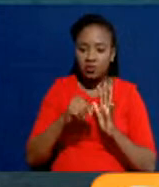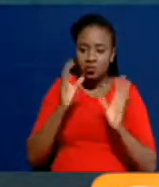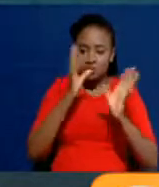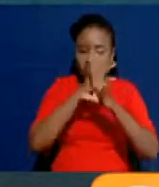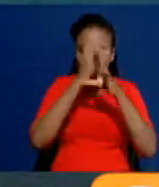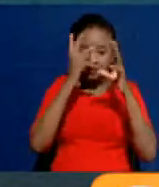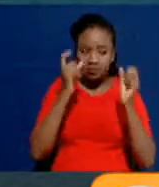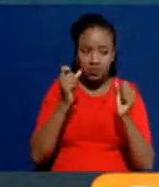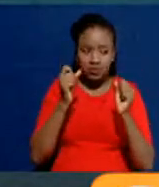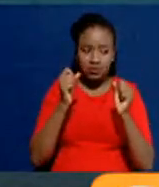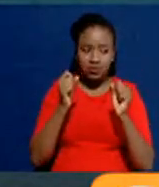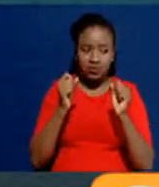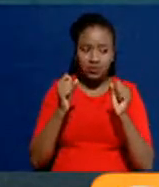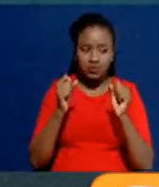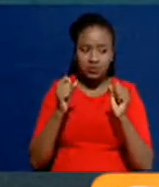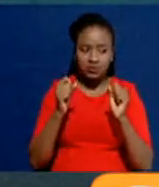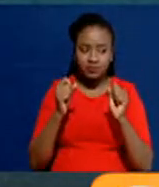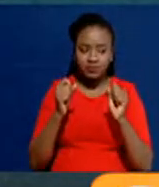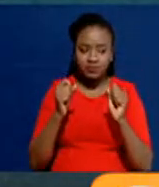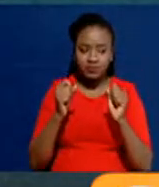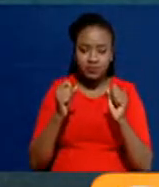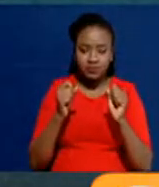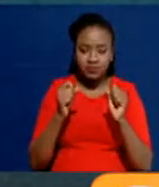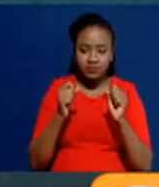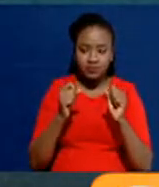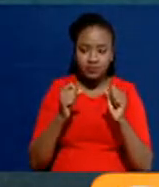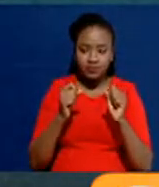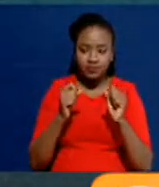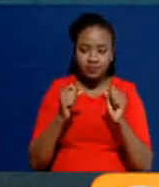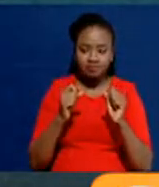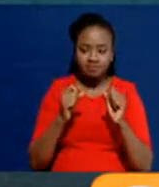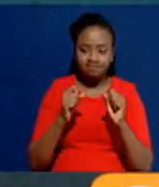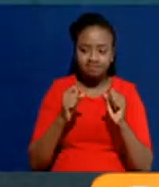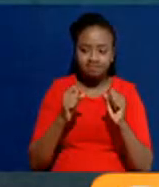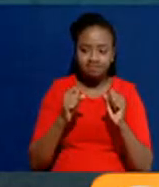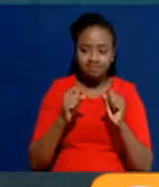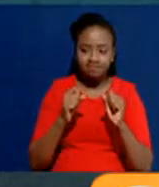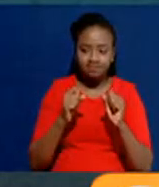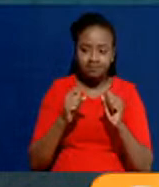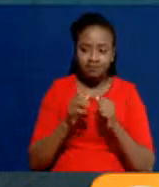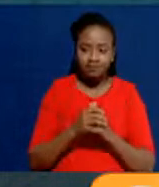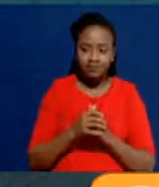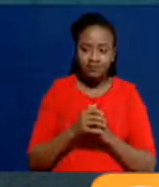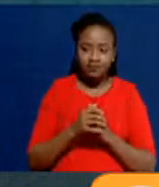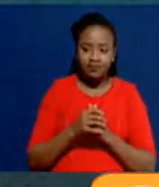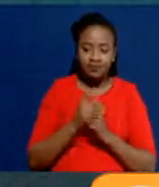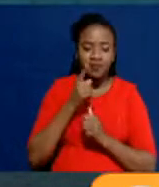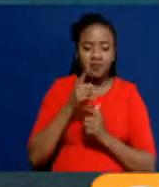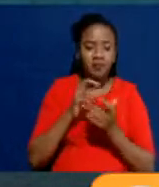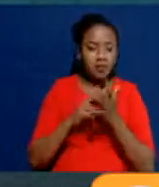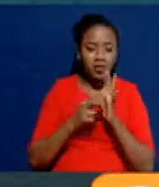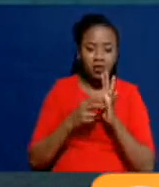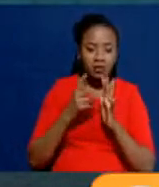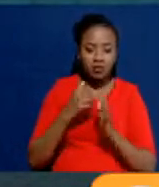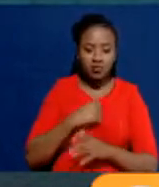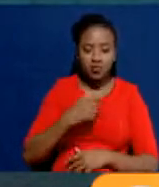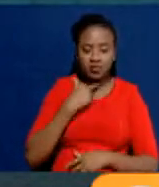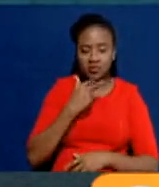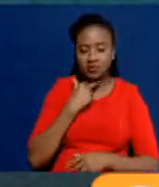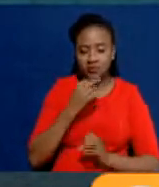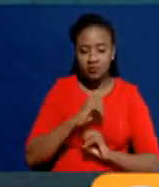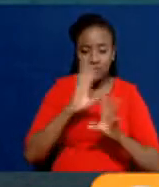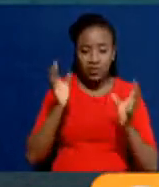can appoint the 23 because public participation seems to have been done for those? Or what does this mean by law? But even as it